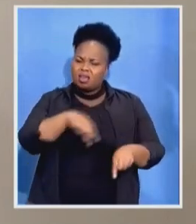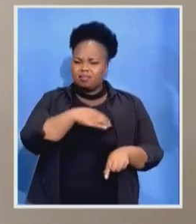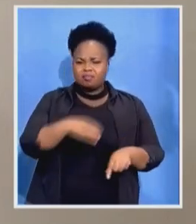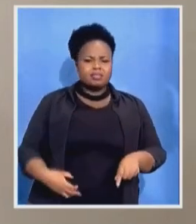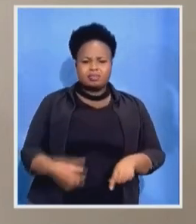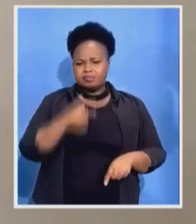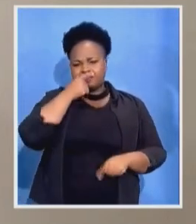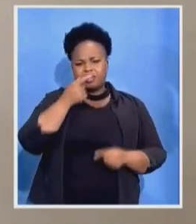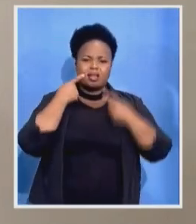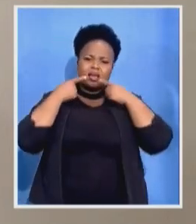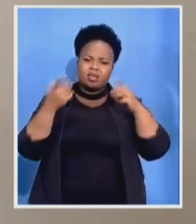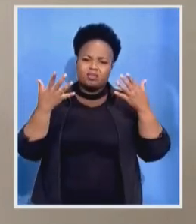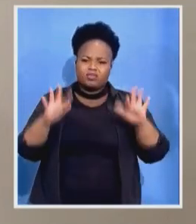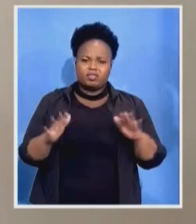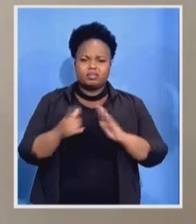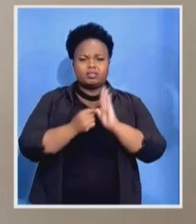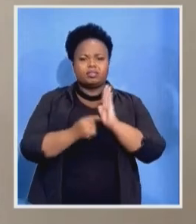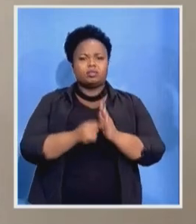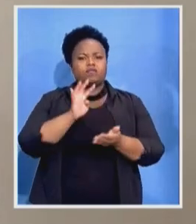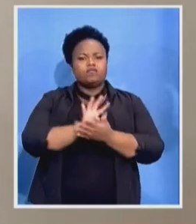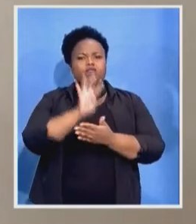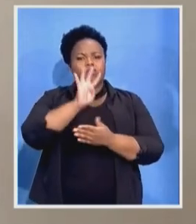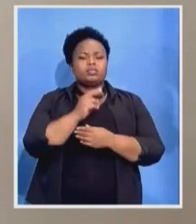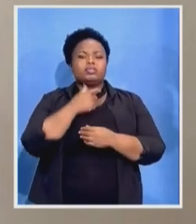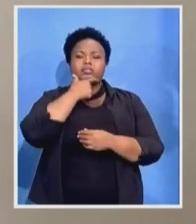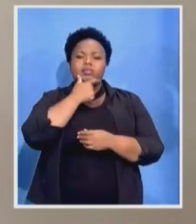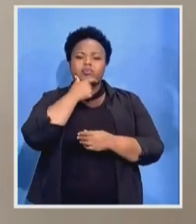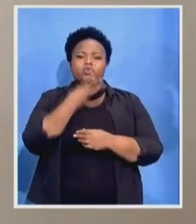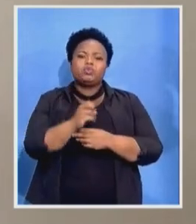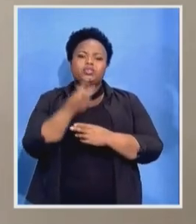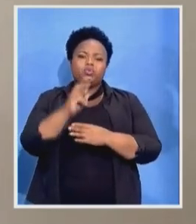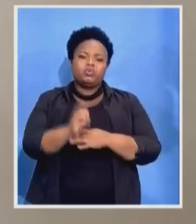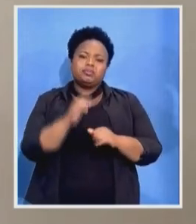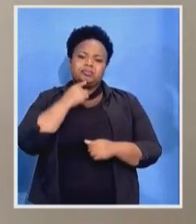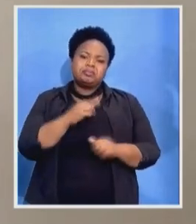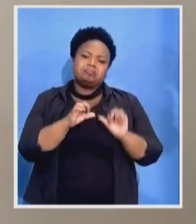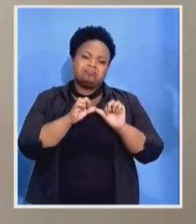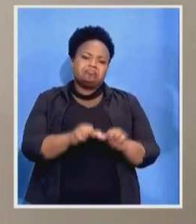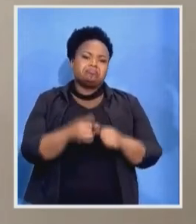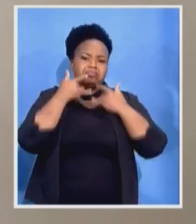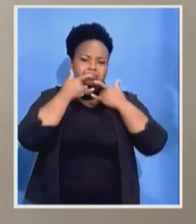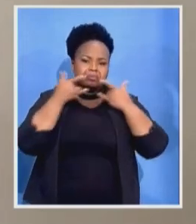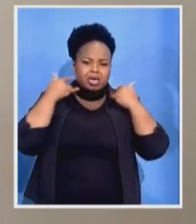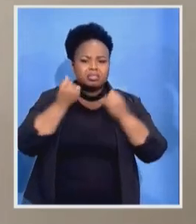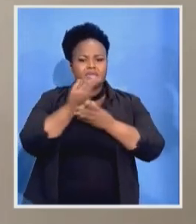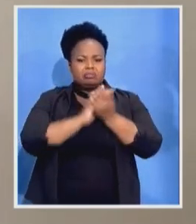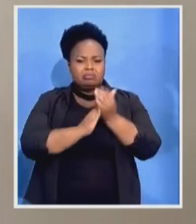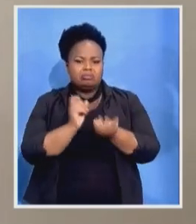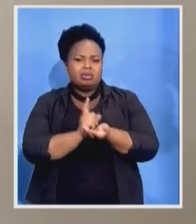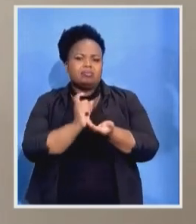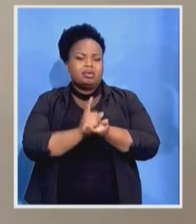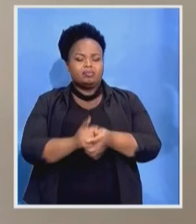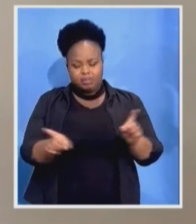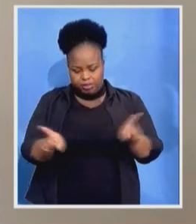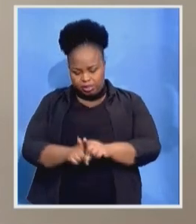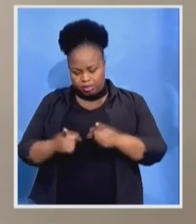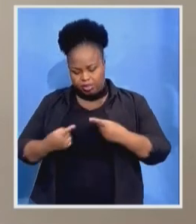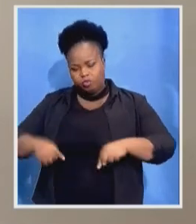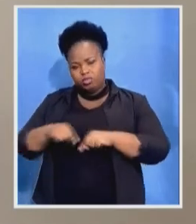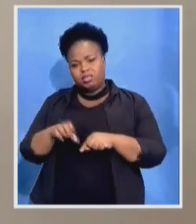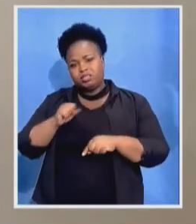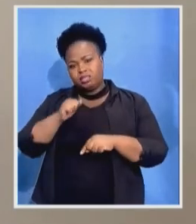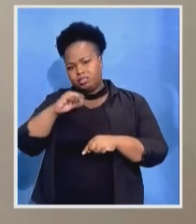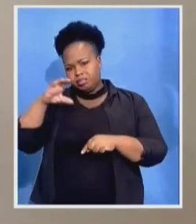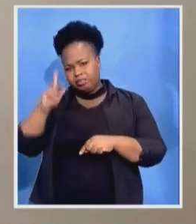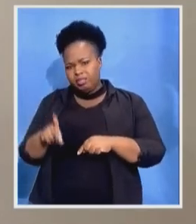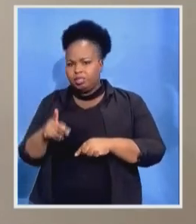December, 2020. And as the SACP, we are pledging our own support to these initiatives. The Central Committee